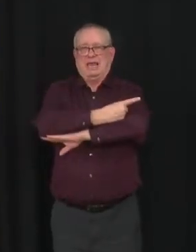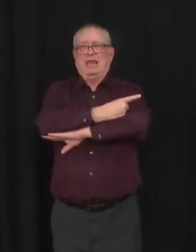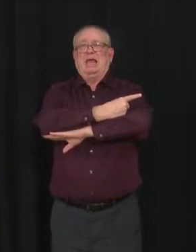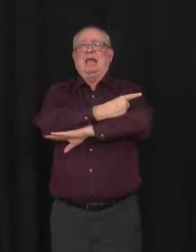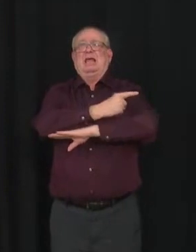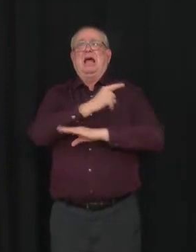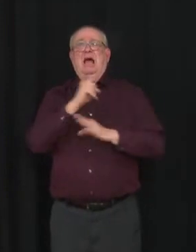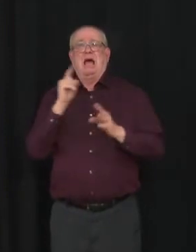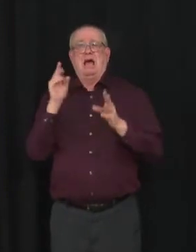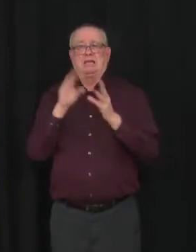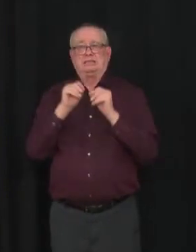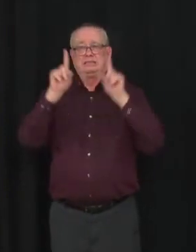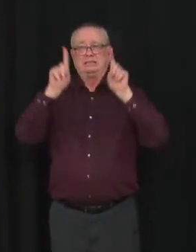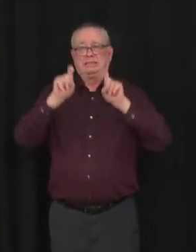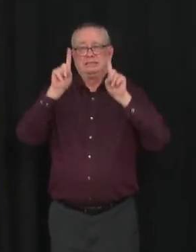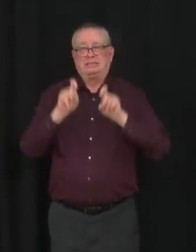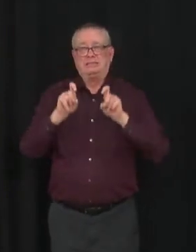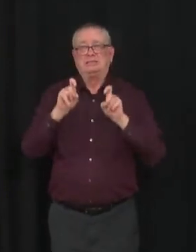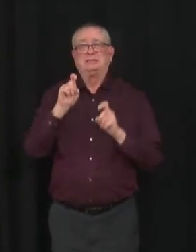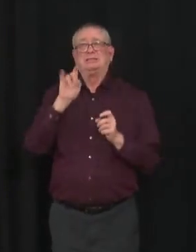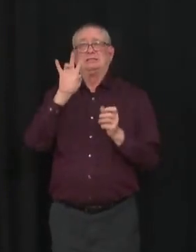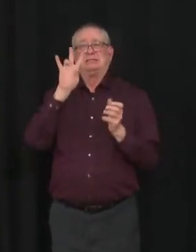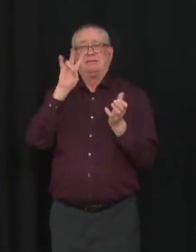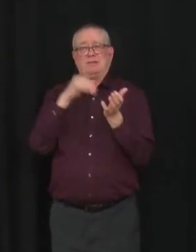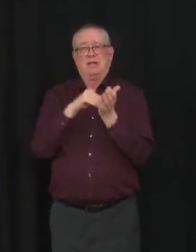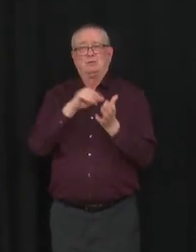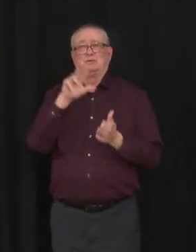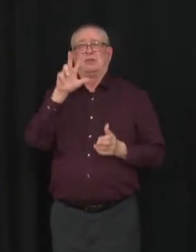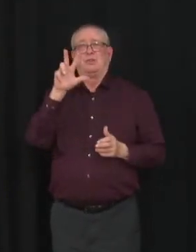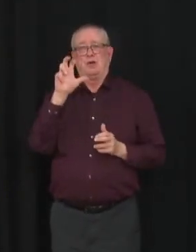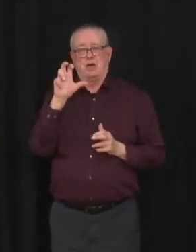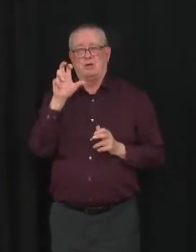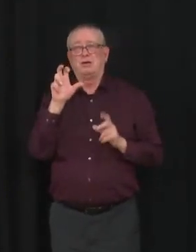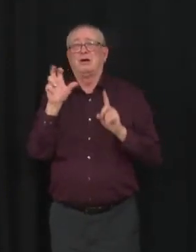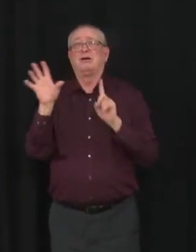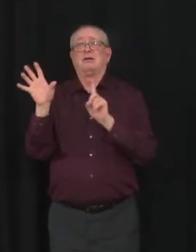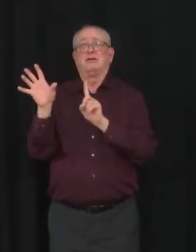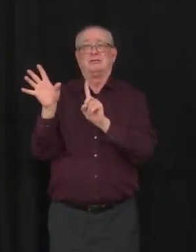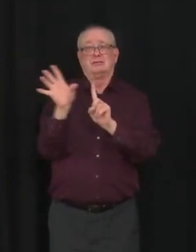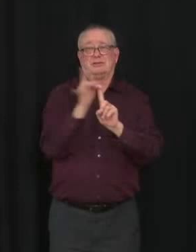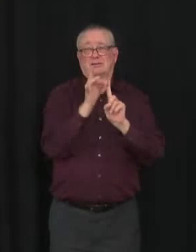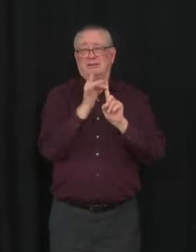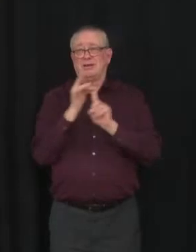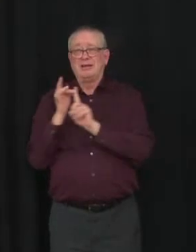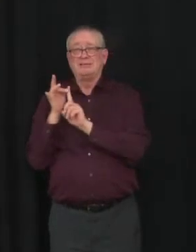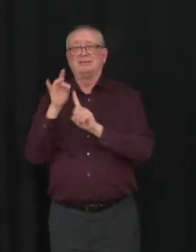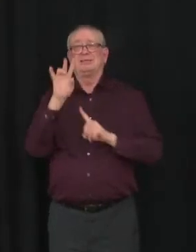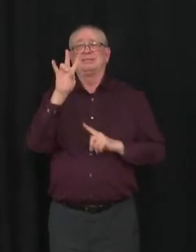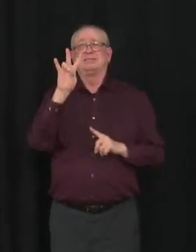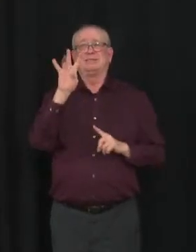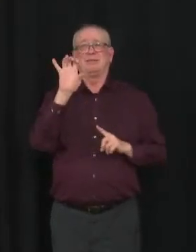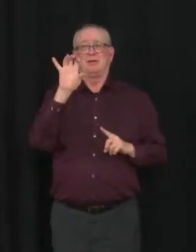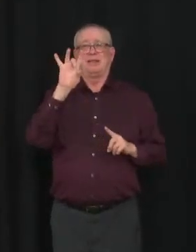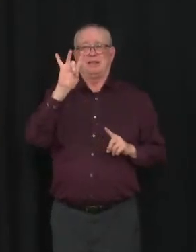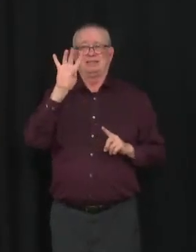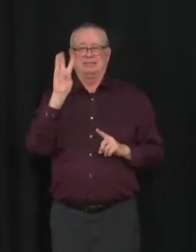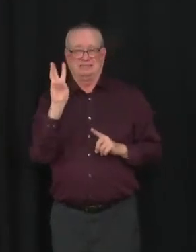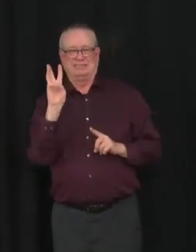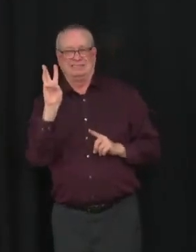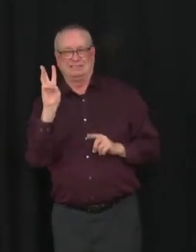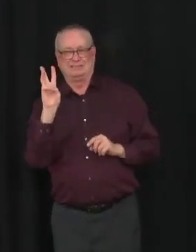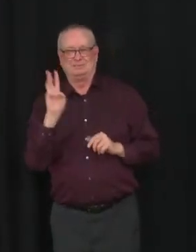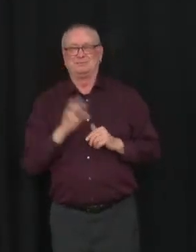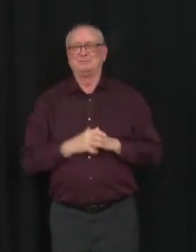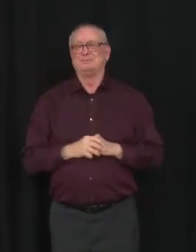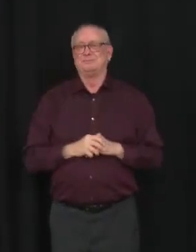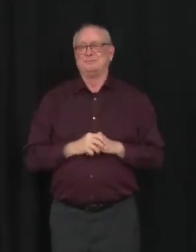of COVID-19 and completed about 7,300 tests. As the Premier mentioned, our positivity rate is